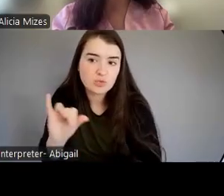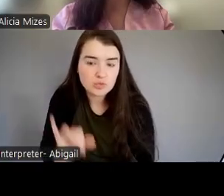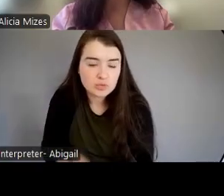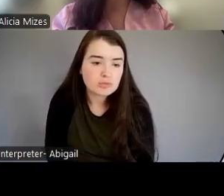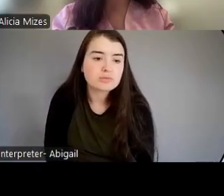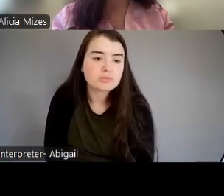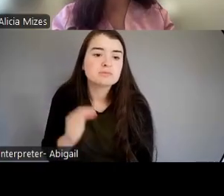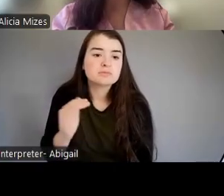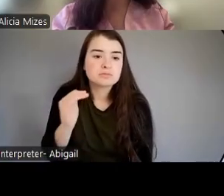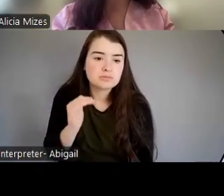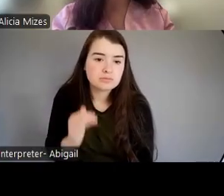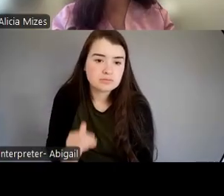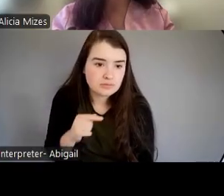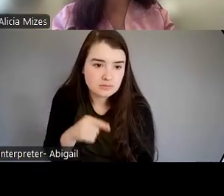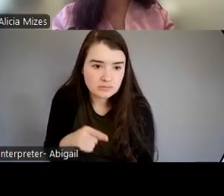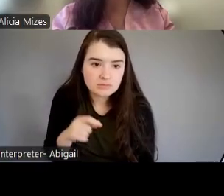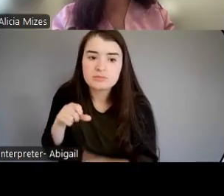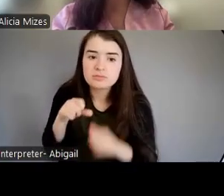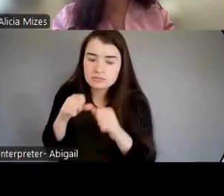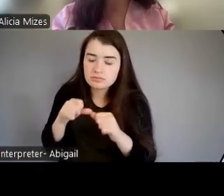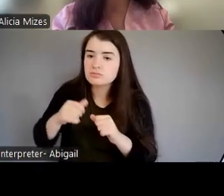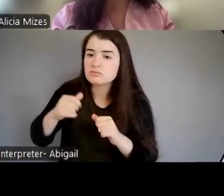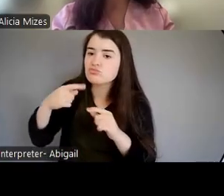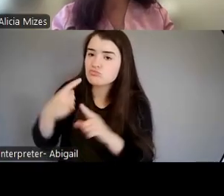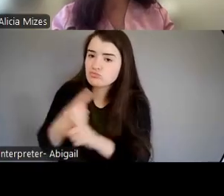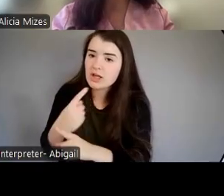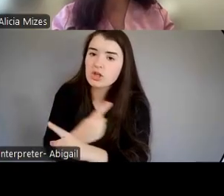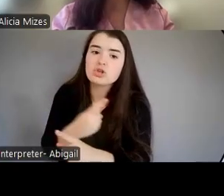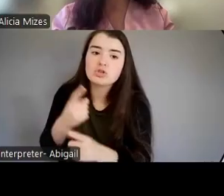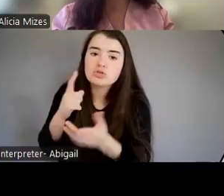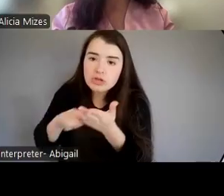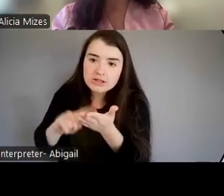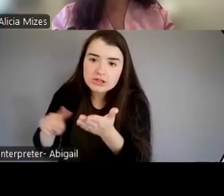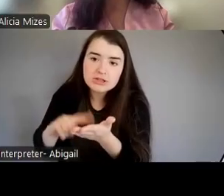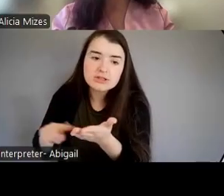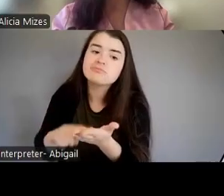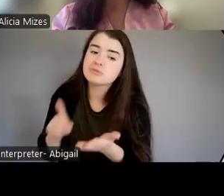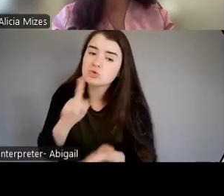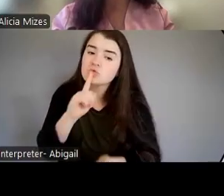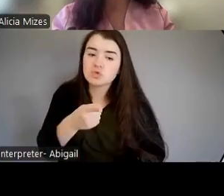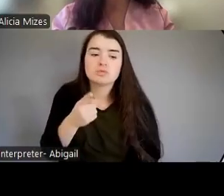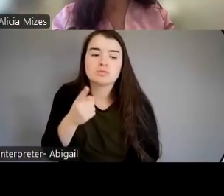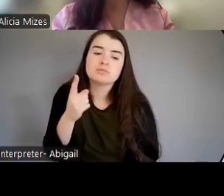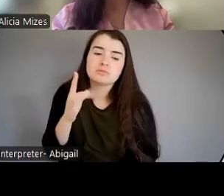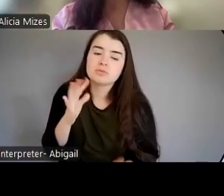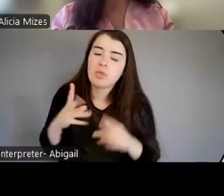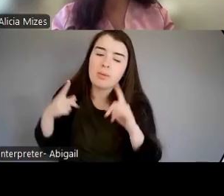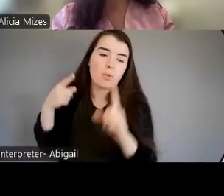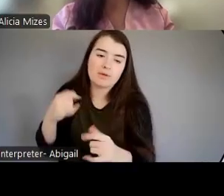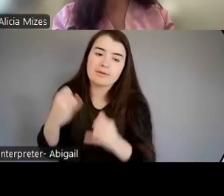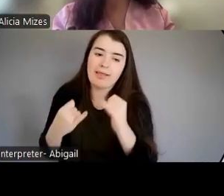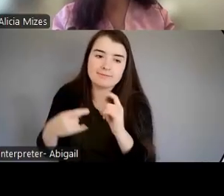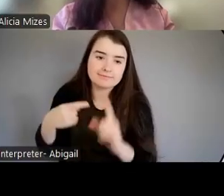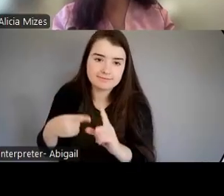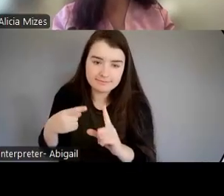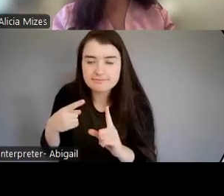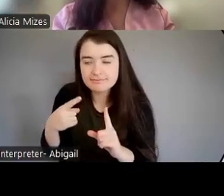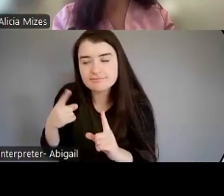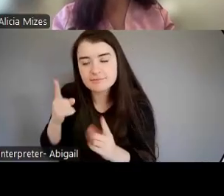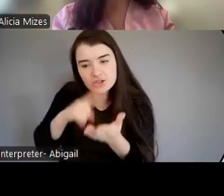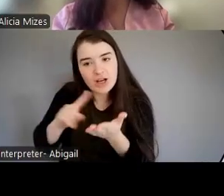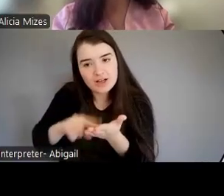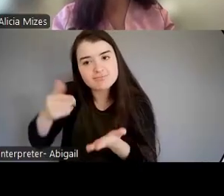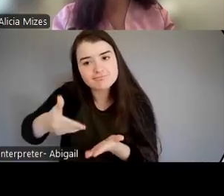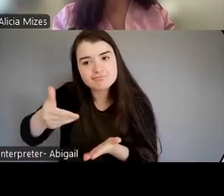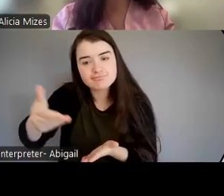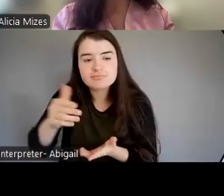appropriate populations and regular self-skin examinations are important. This is true. This is kind of the biggest take home today. So take home points. So skin cancer